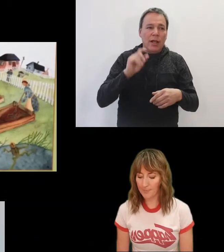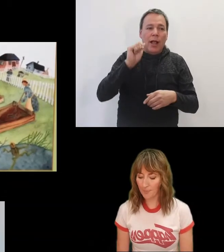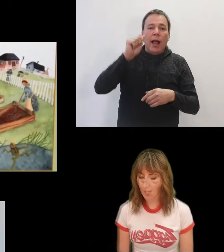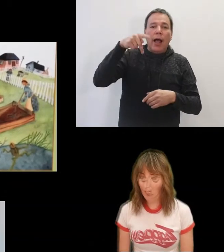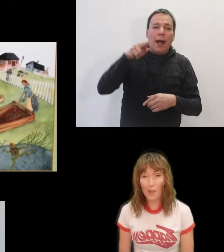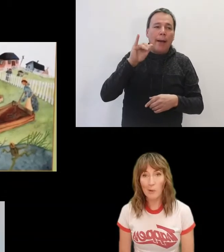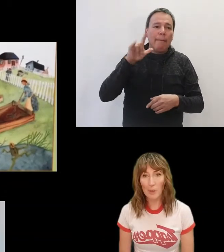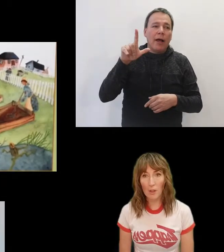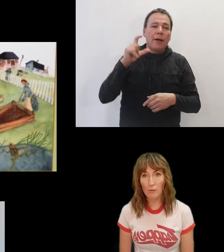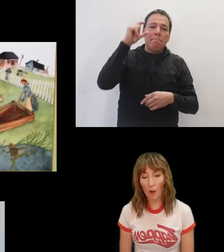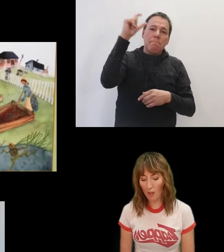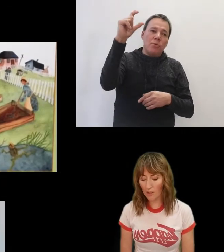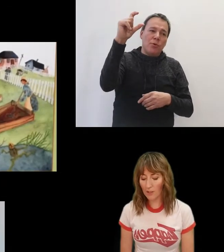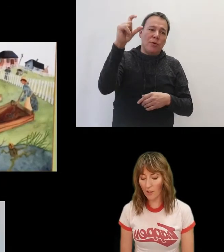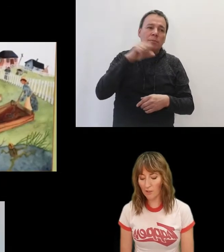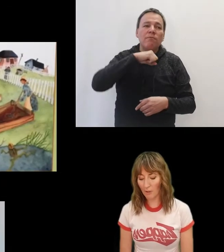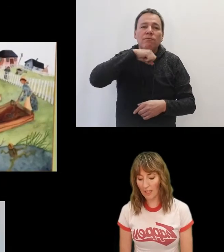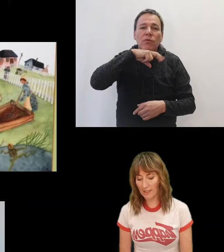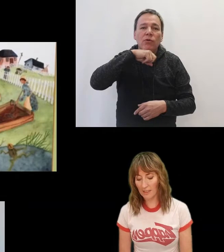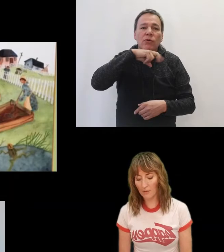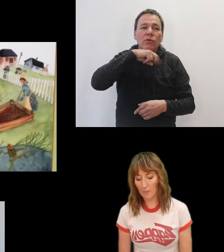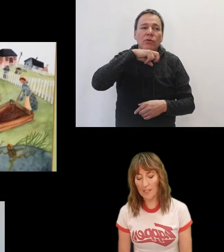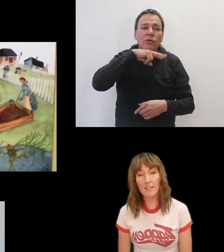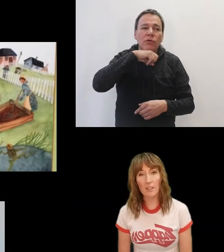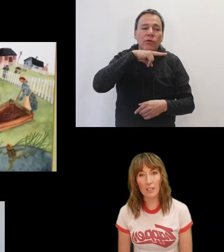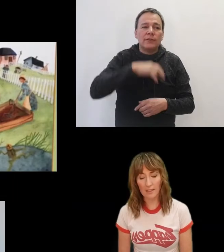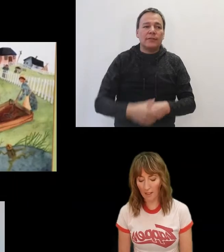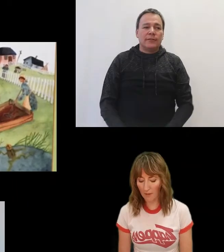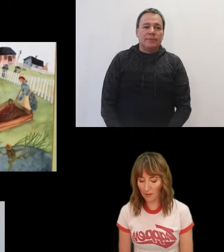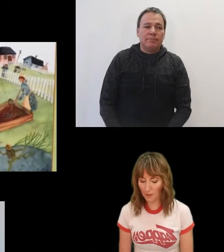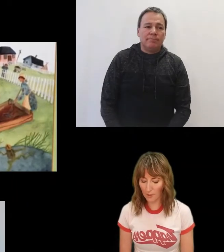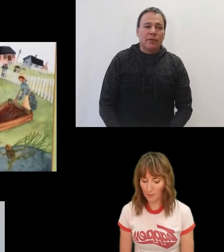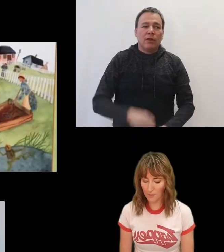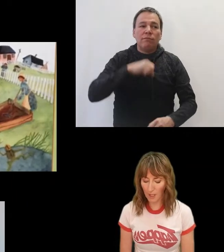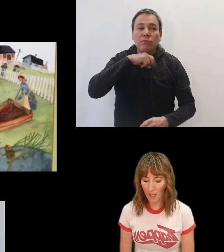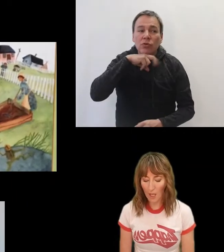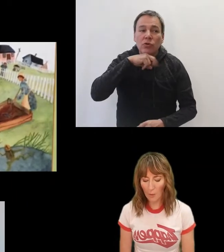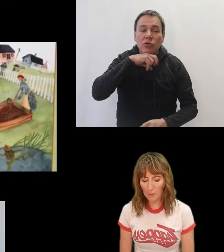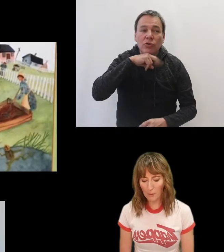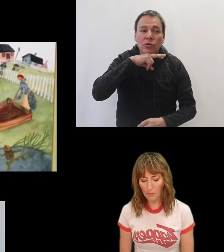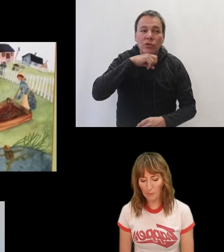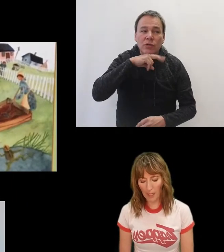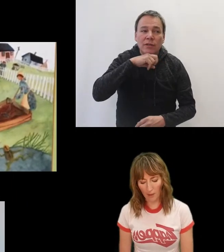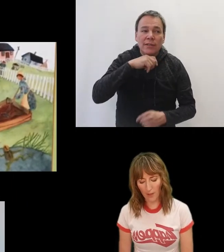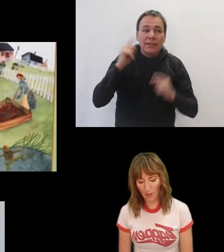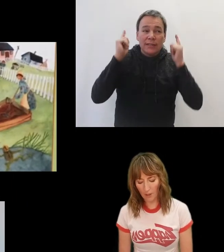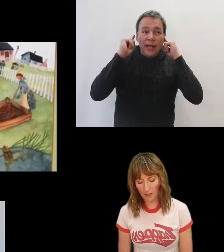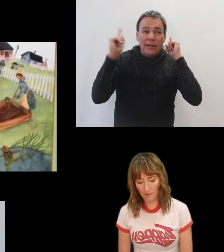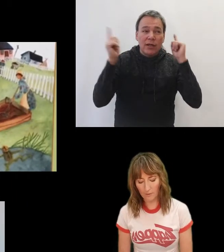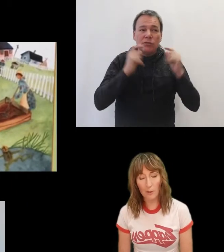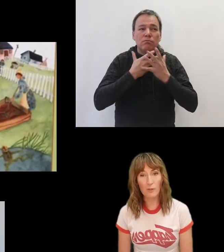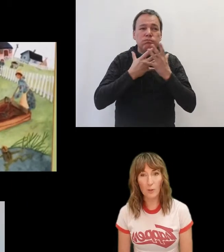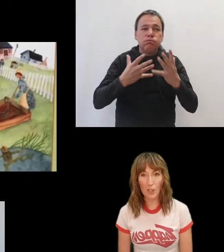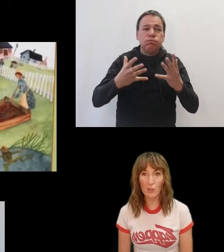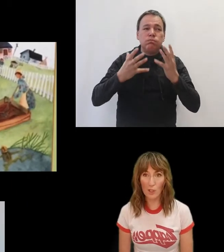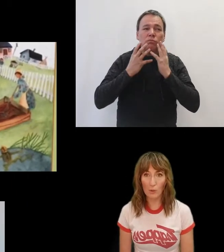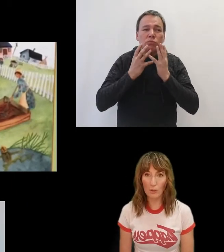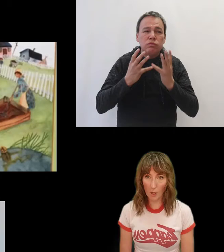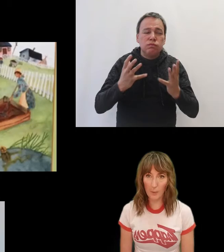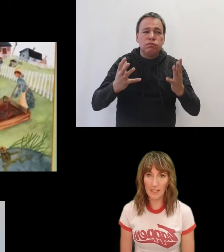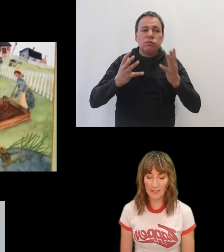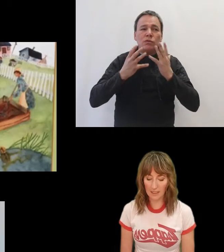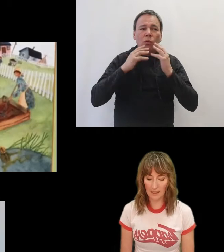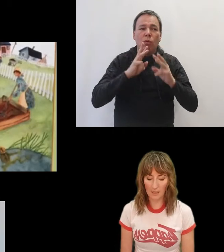sim. When the frog song rises from the stillness of the slough, we prepare the garden for a